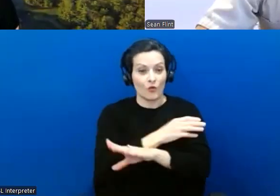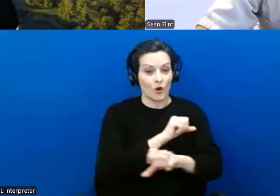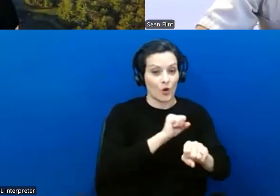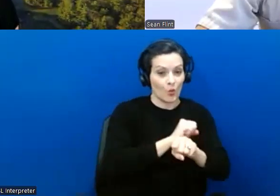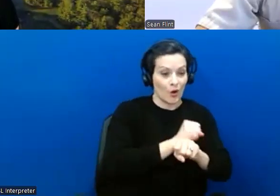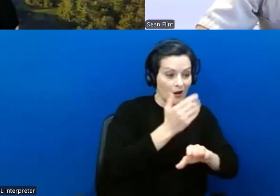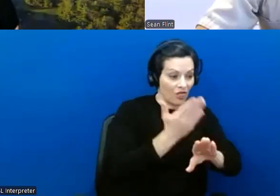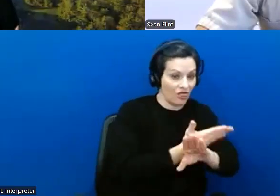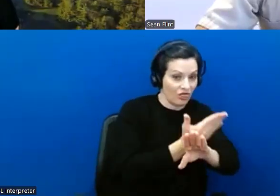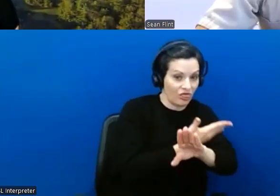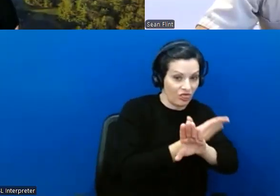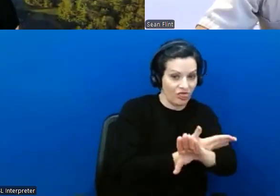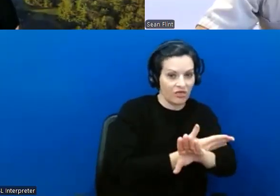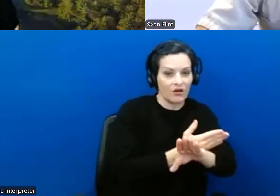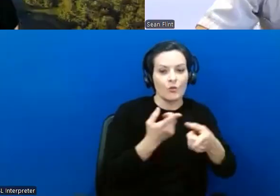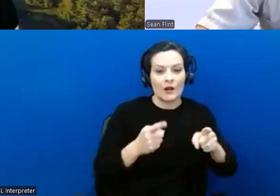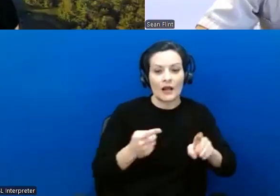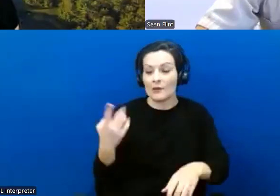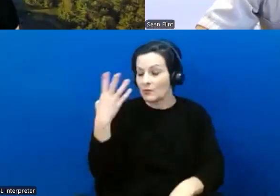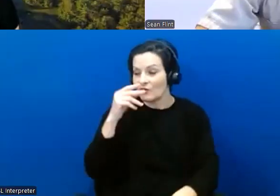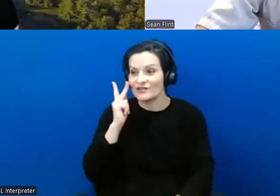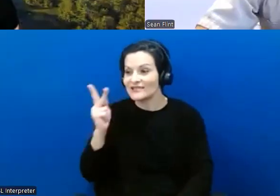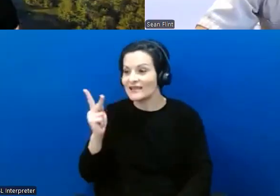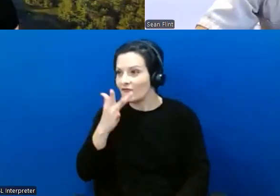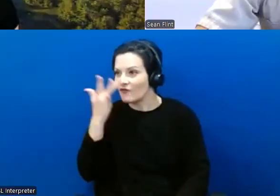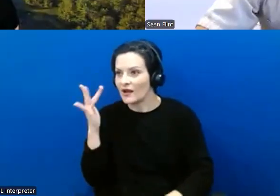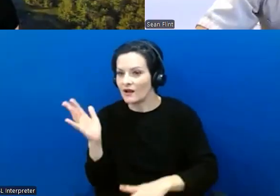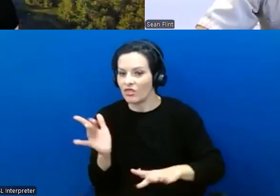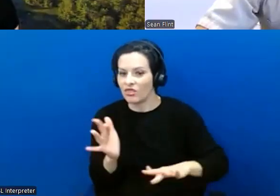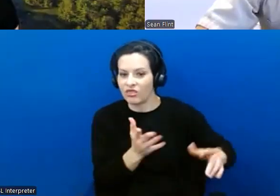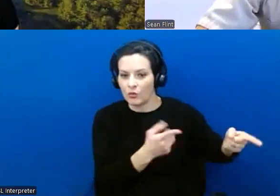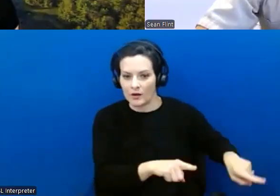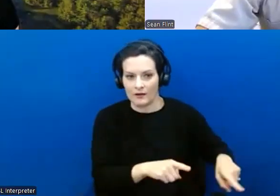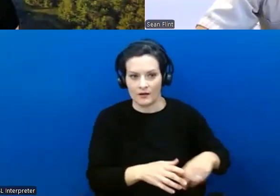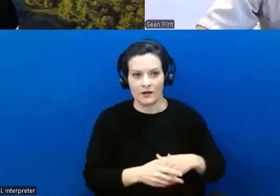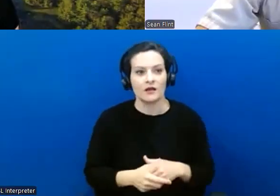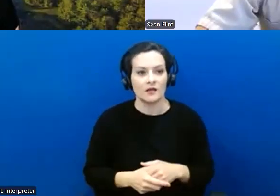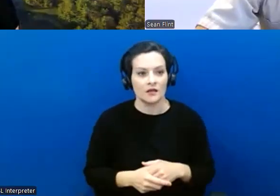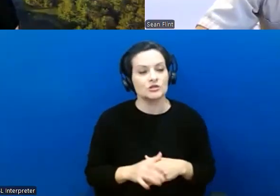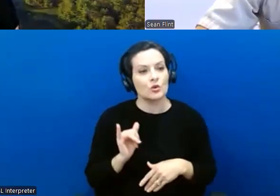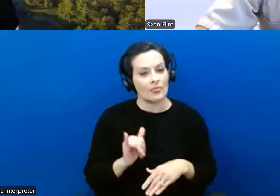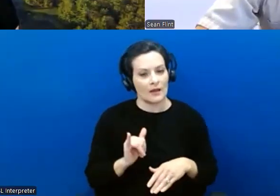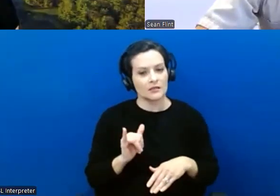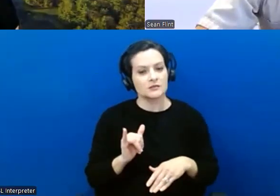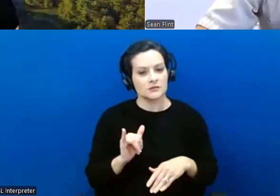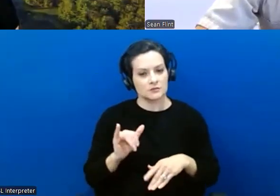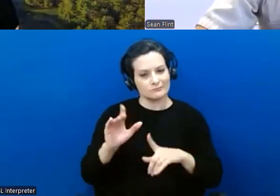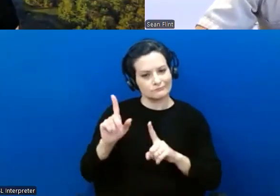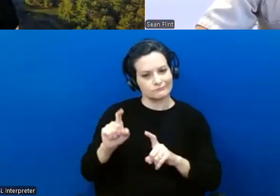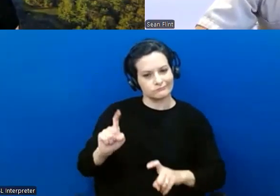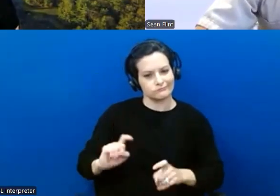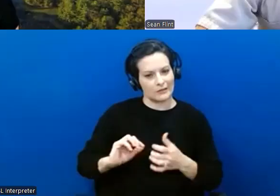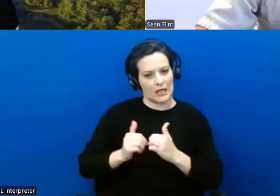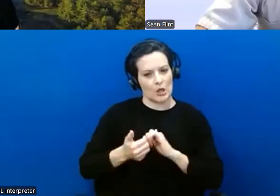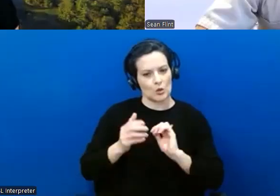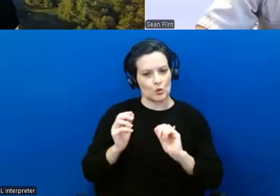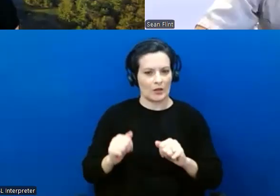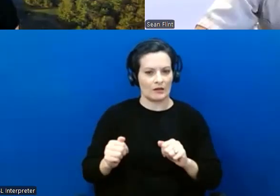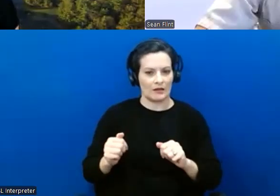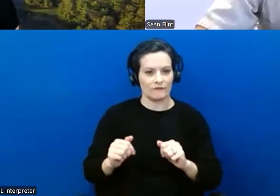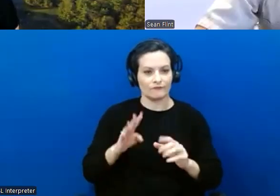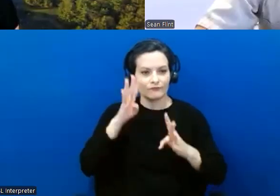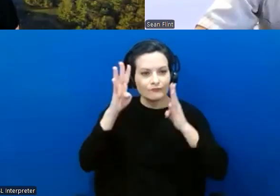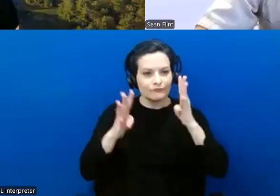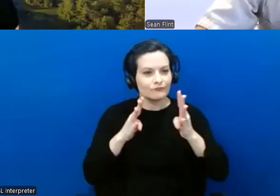forget. So that's a part of it, experimenting with like creative ways to do signage, creative ways